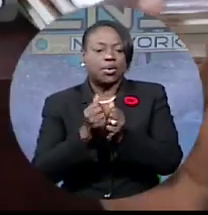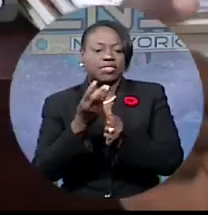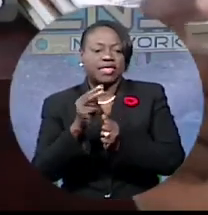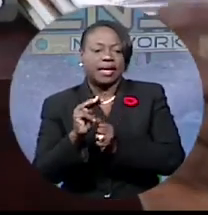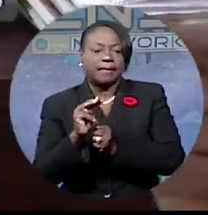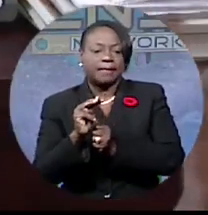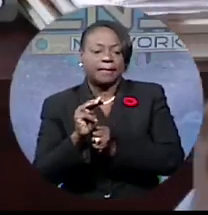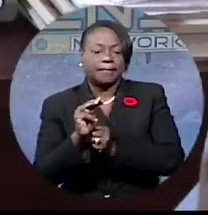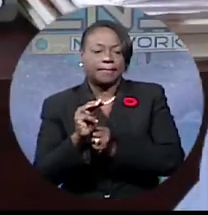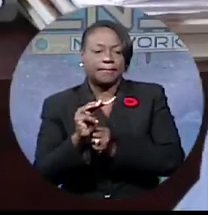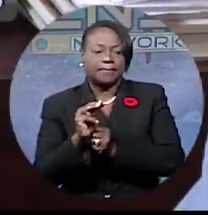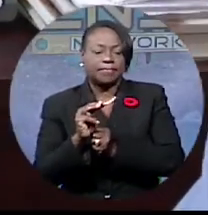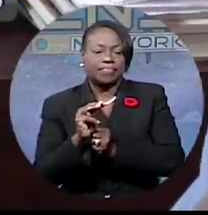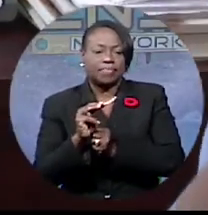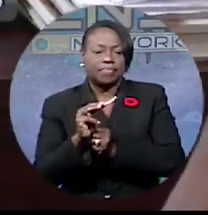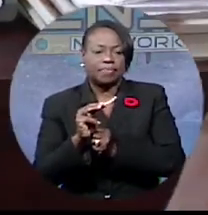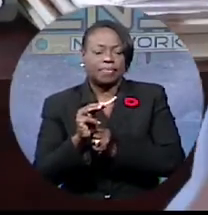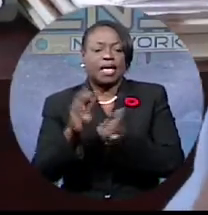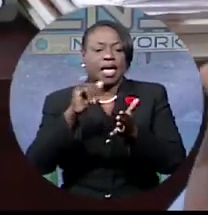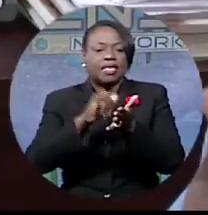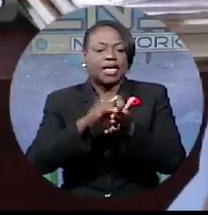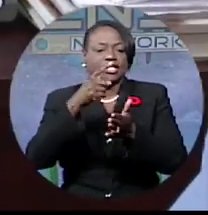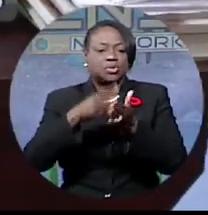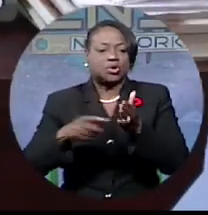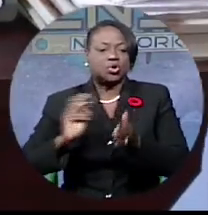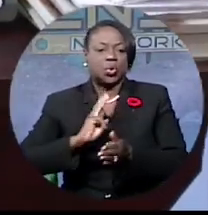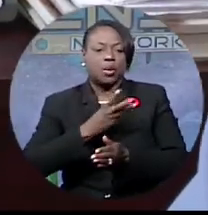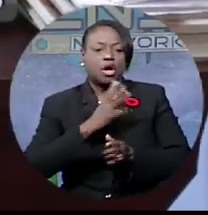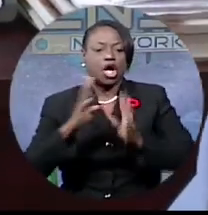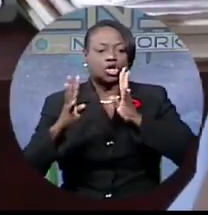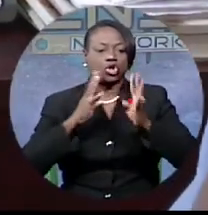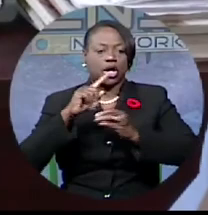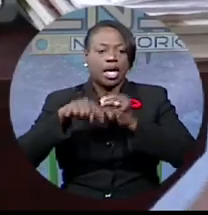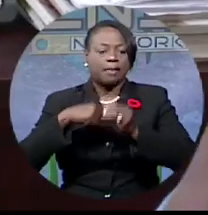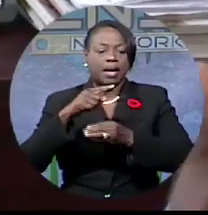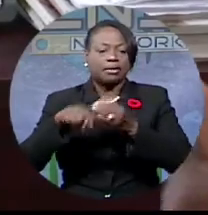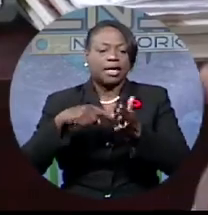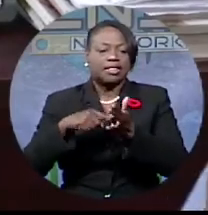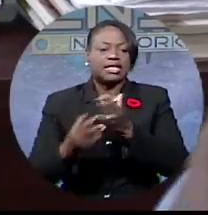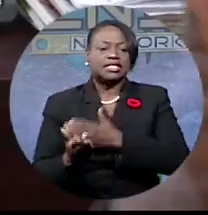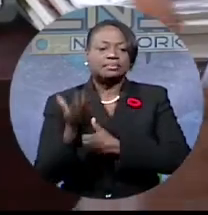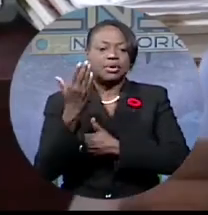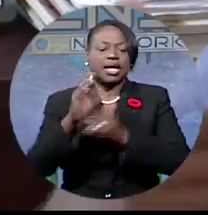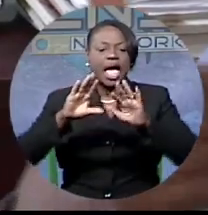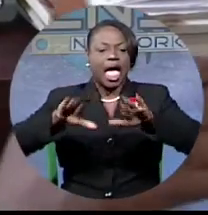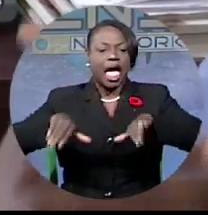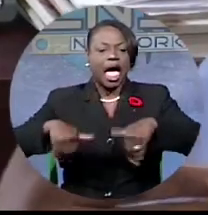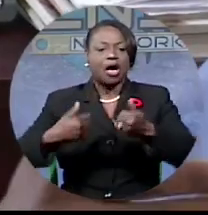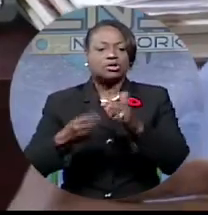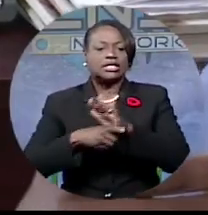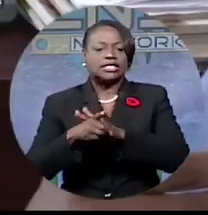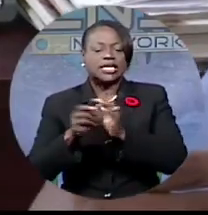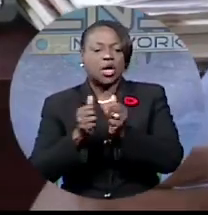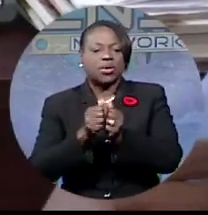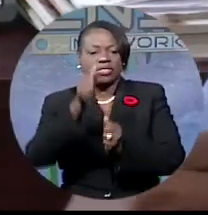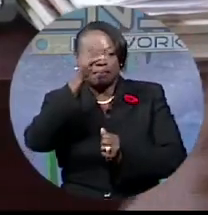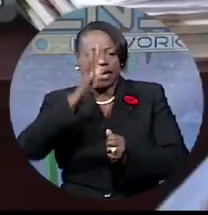risk. And in fact, that's what we were discussing this morning, is how do you deal with these men with these